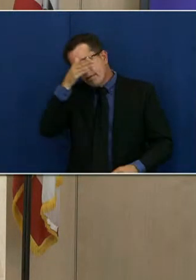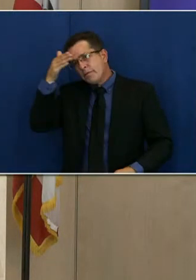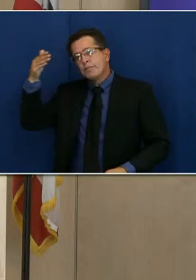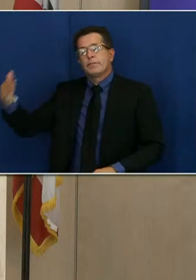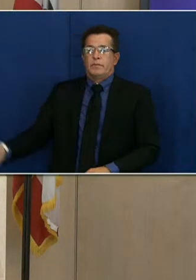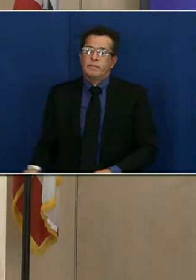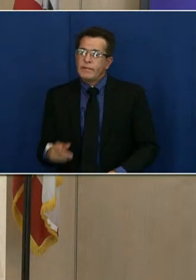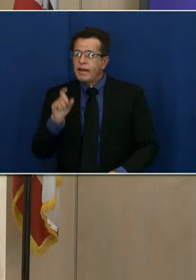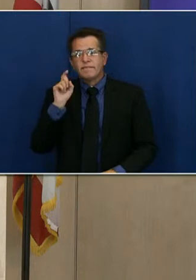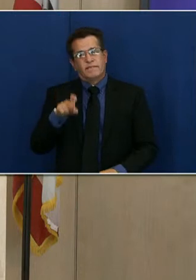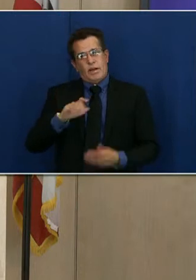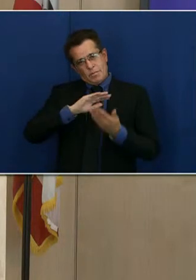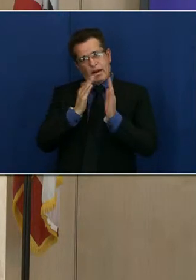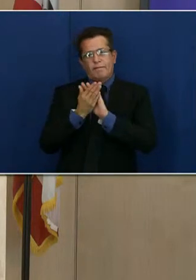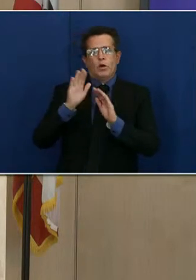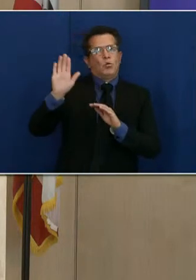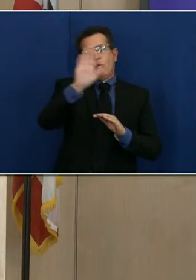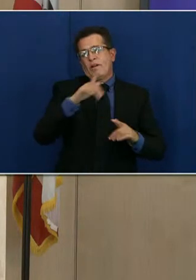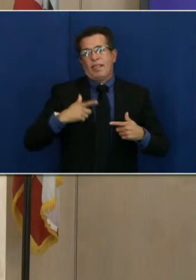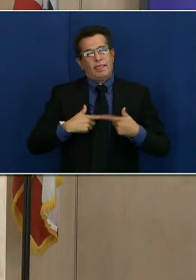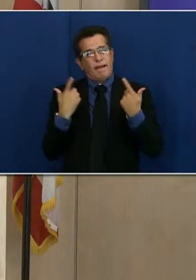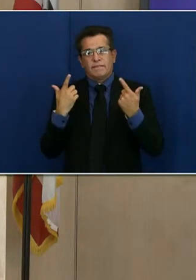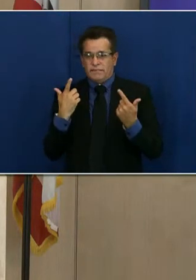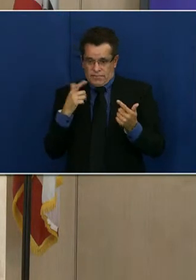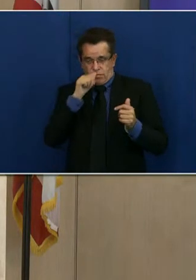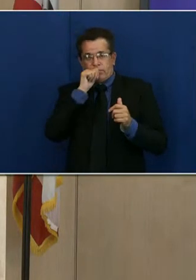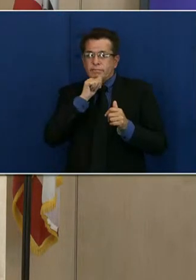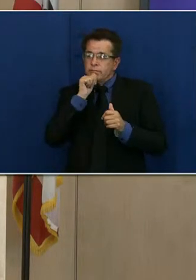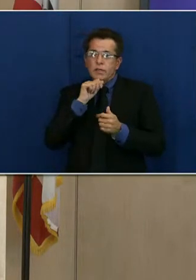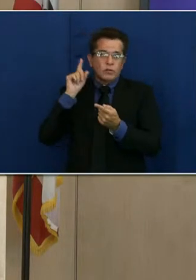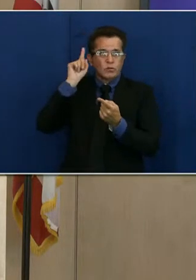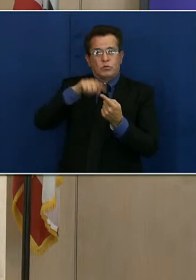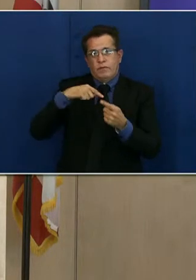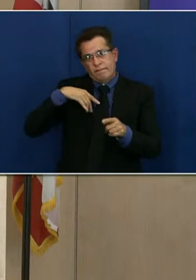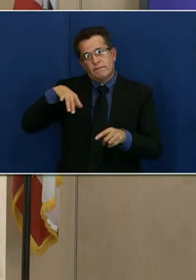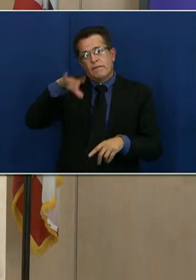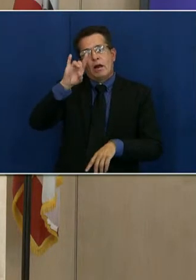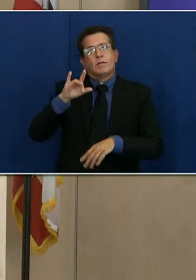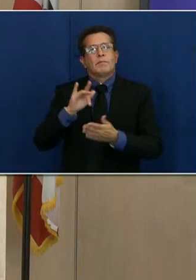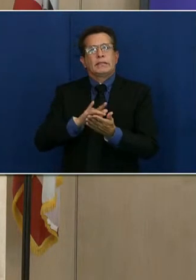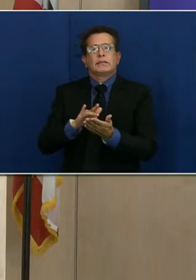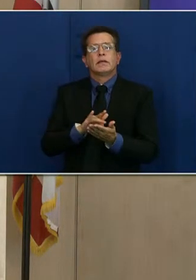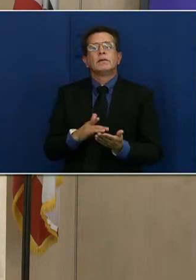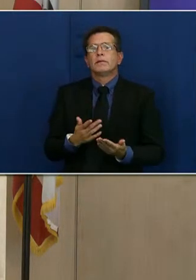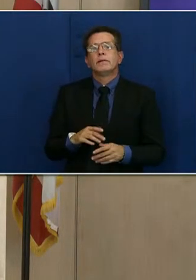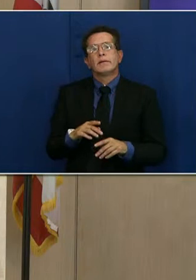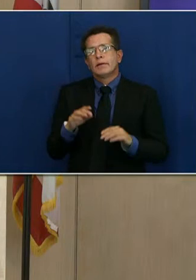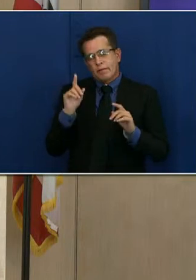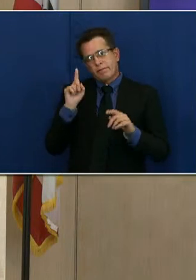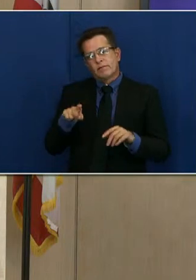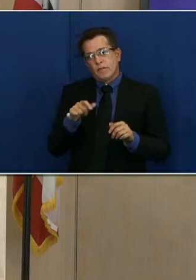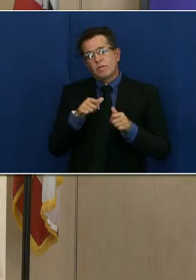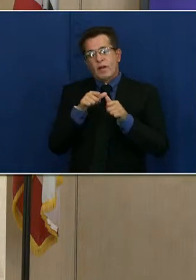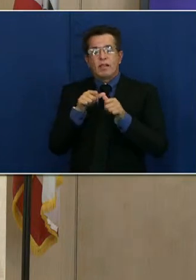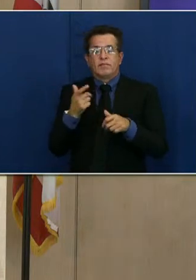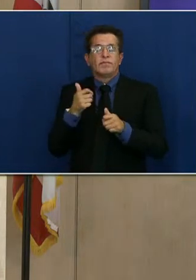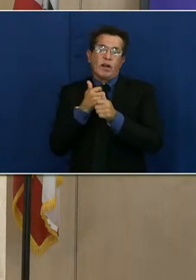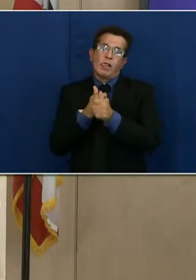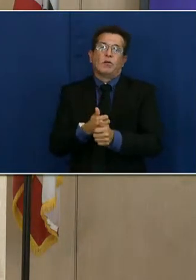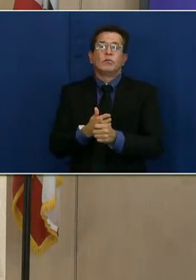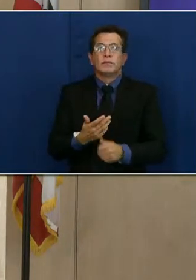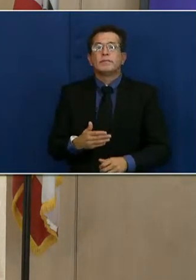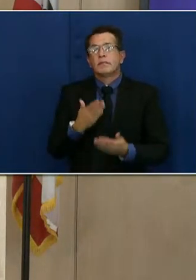have to become a way of life until vaccines are available. So thank you.